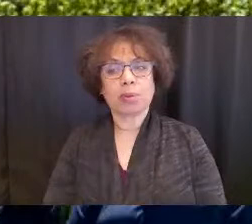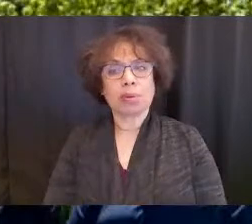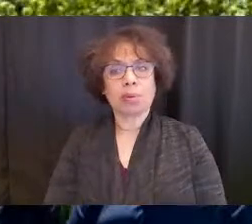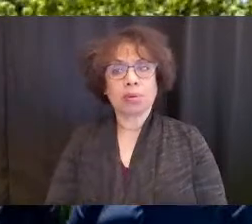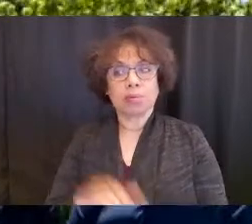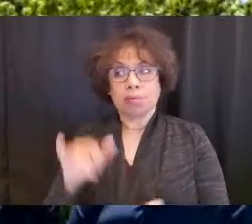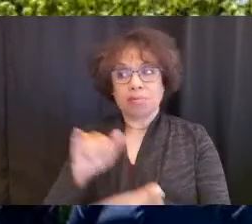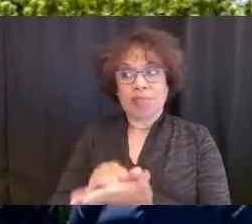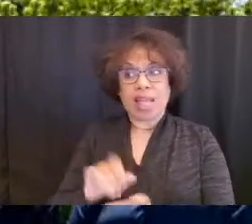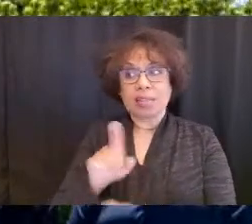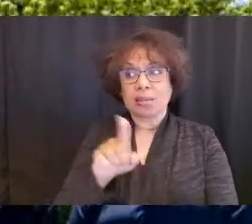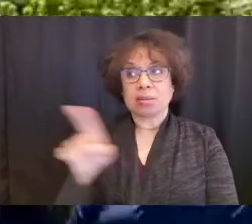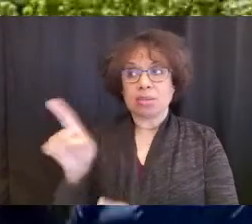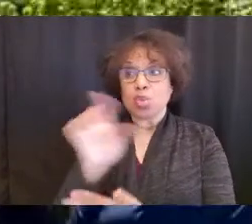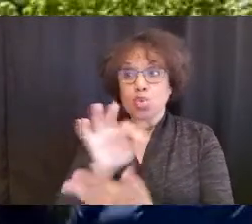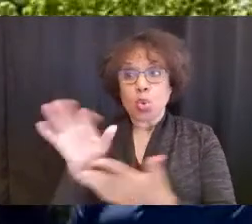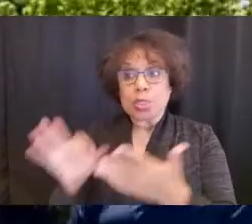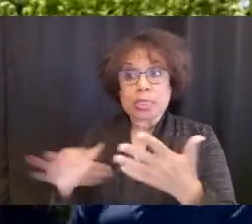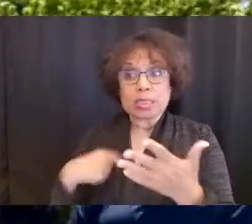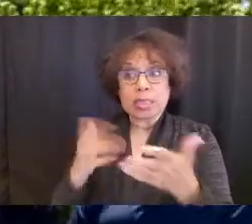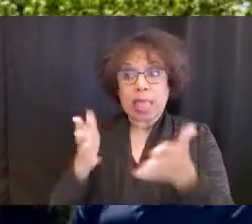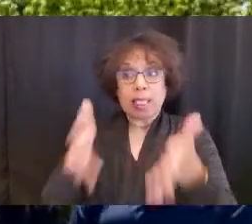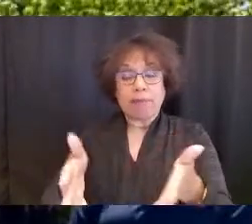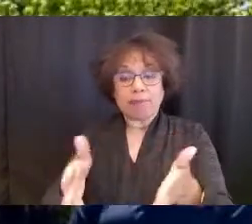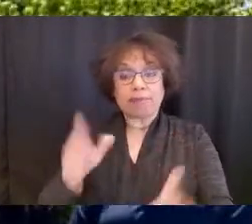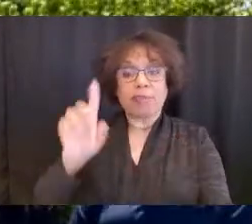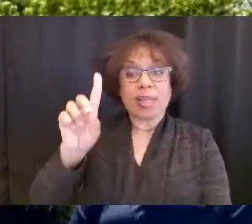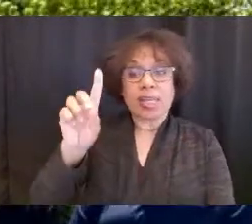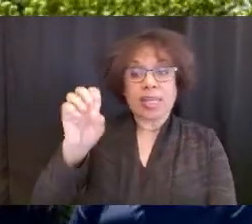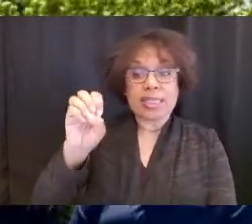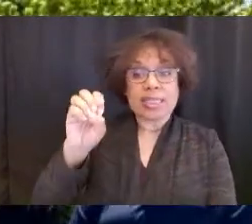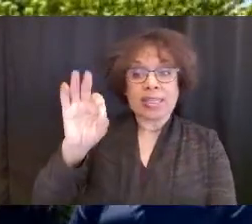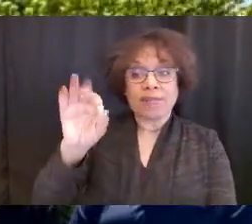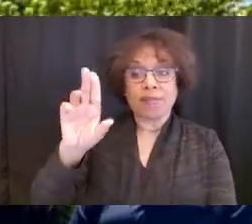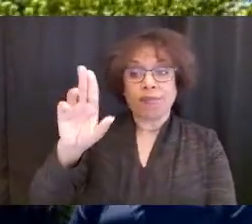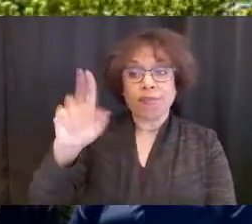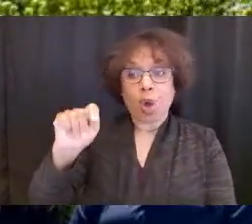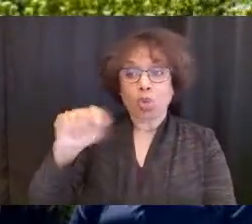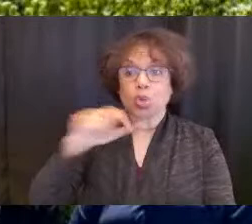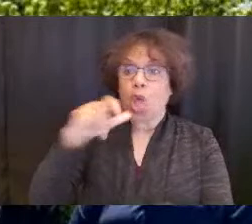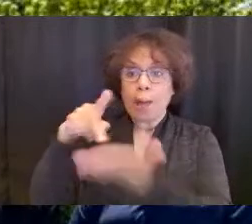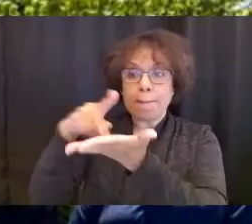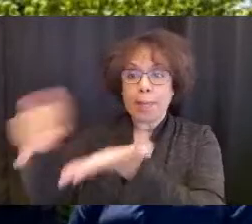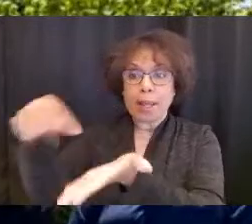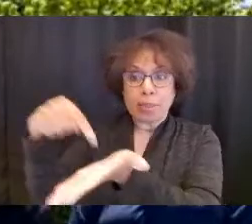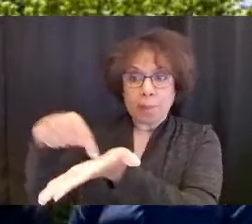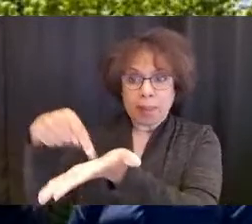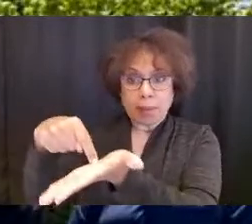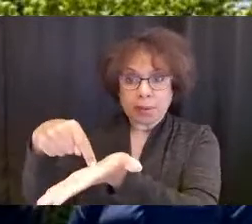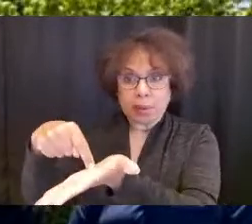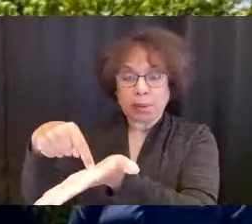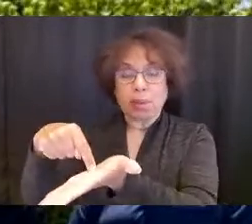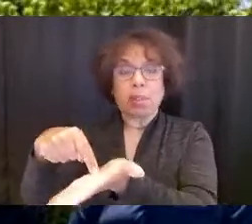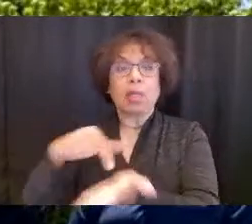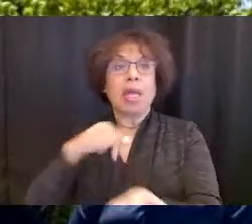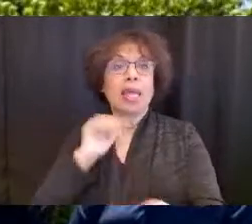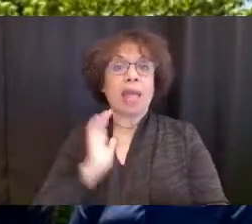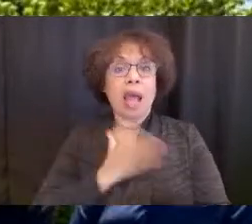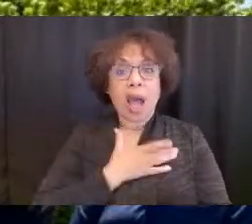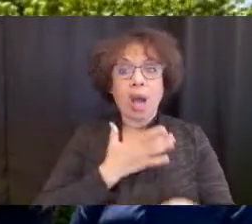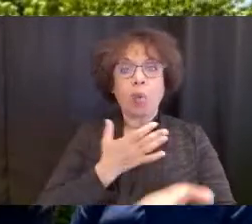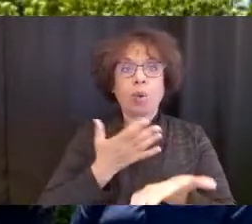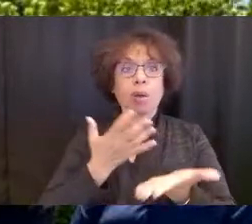choices they have put out. A default, taking our entire economy and perhaps a